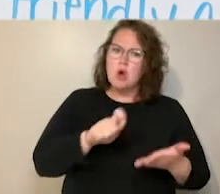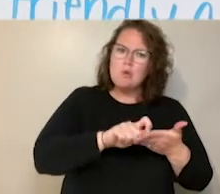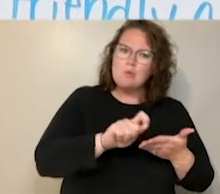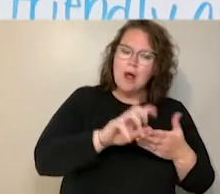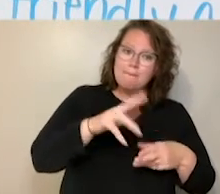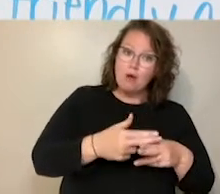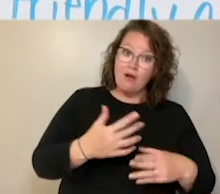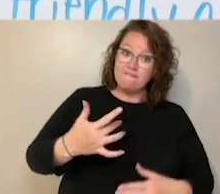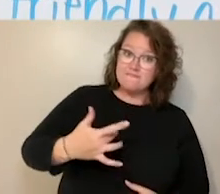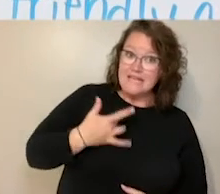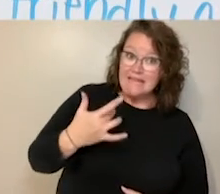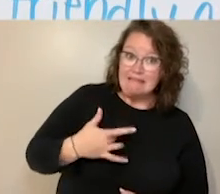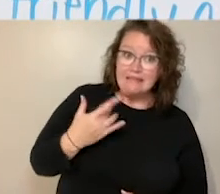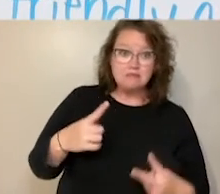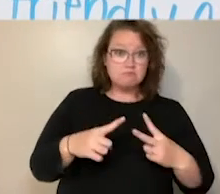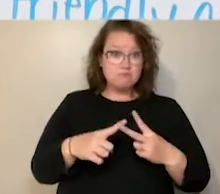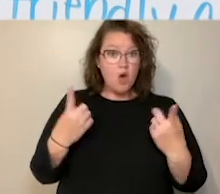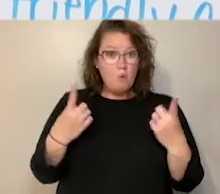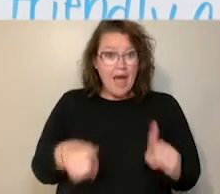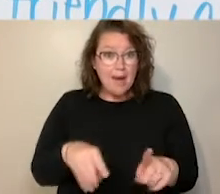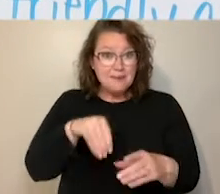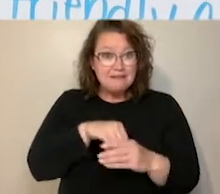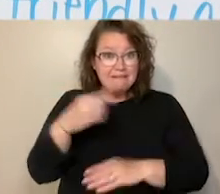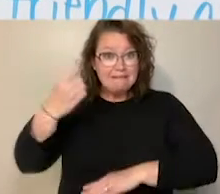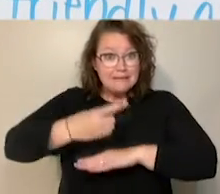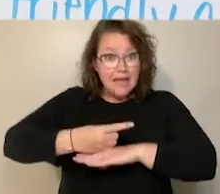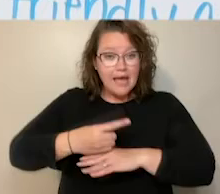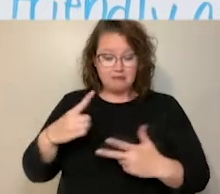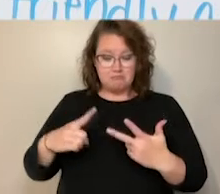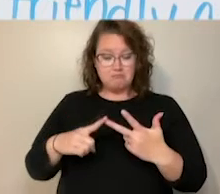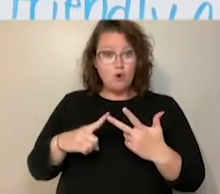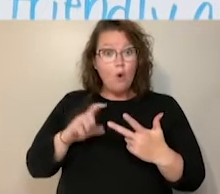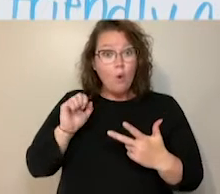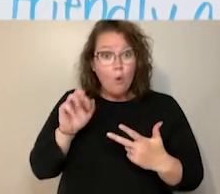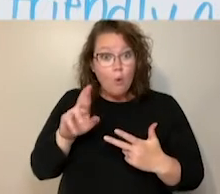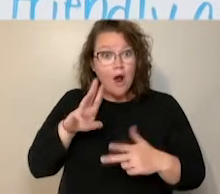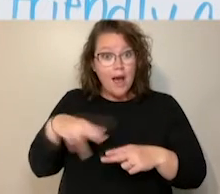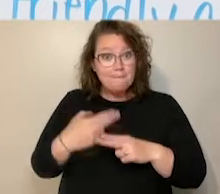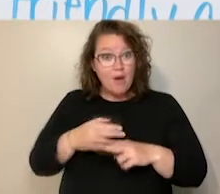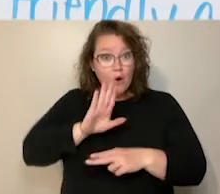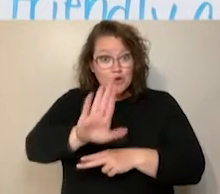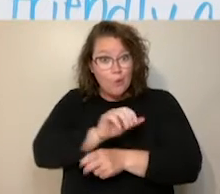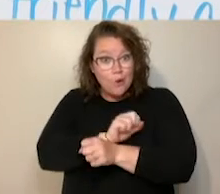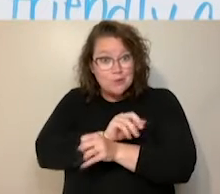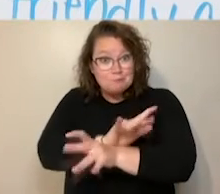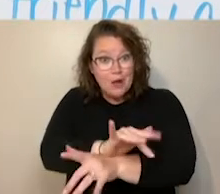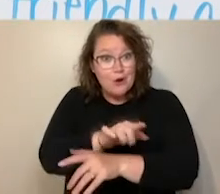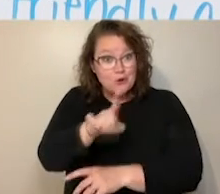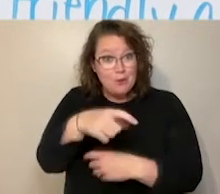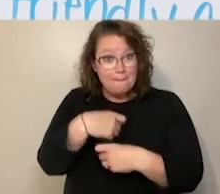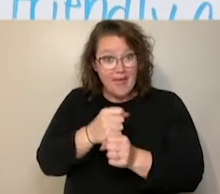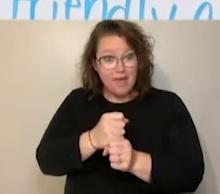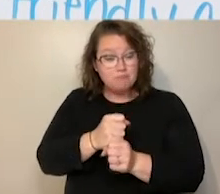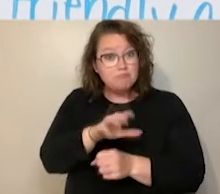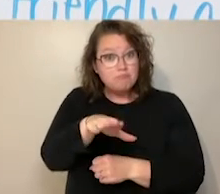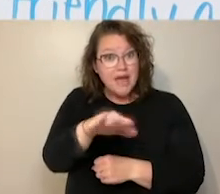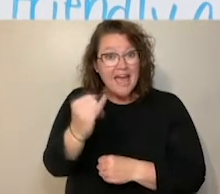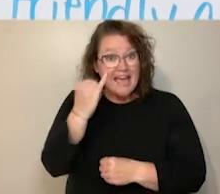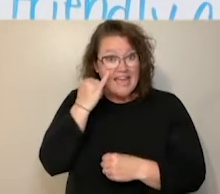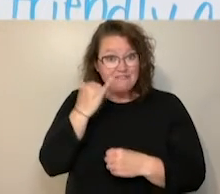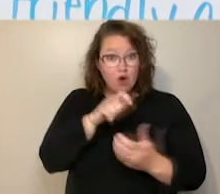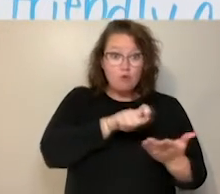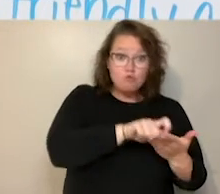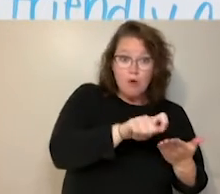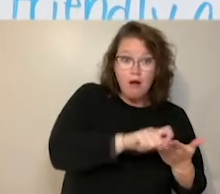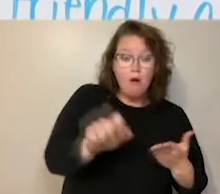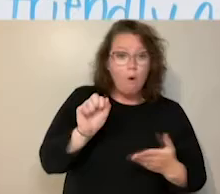you can write about the spider that you made. When you do that, we would love for you to take a picture of your spider and your journal entry and post it on